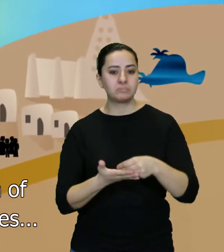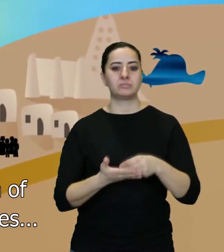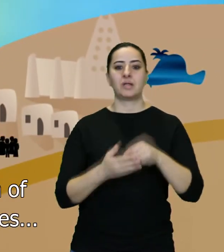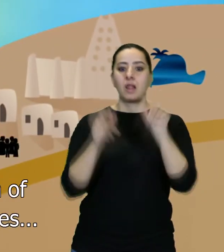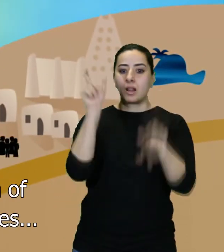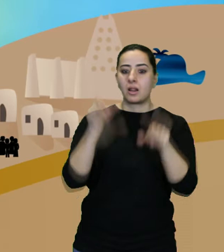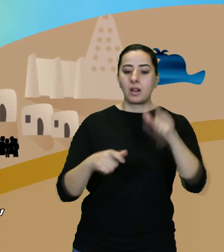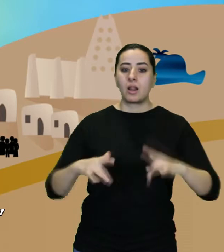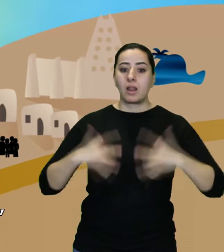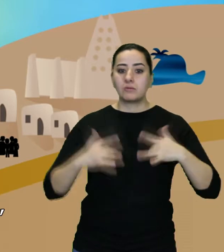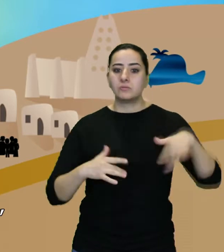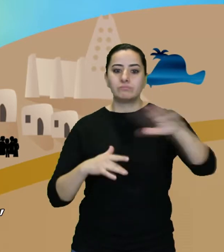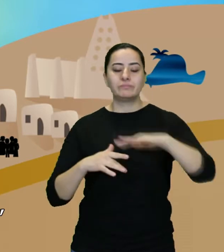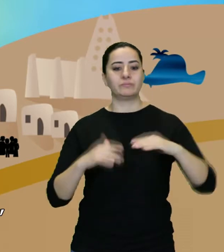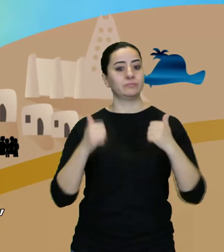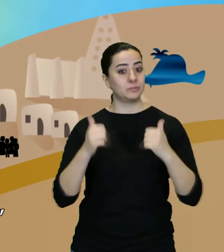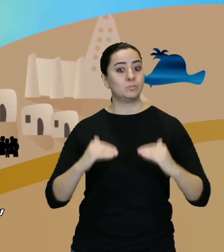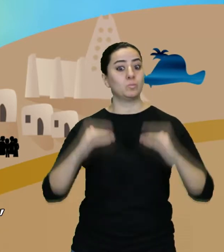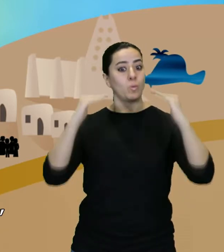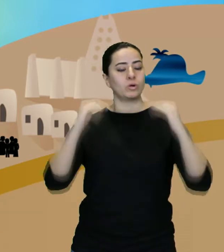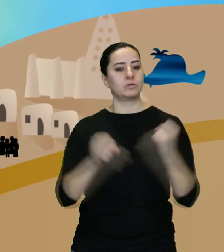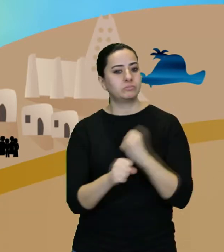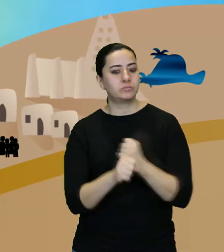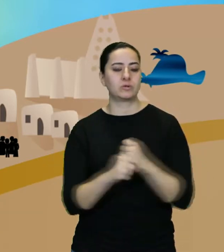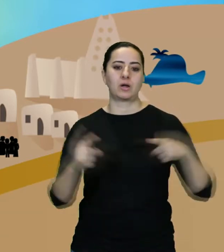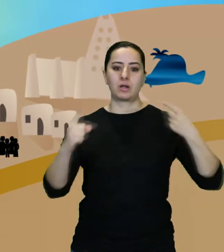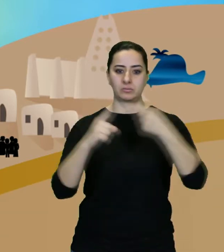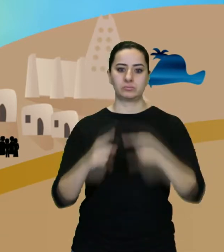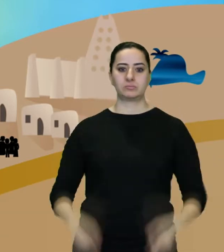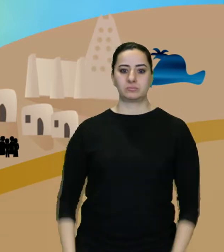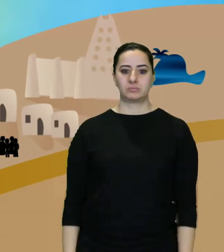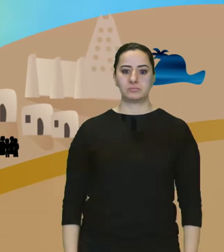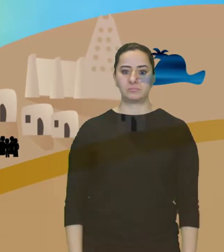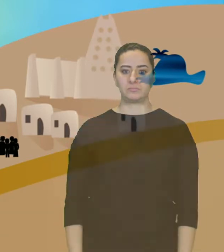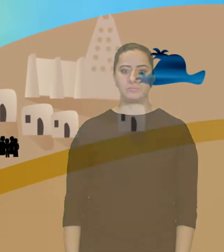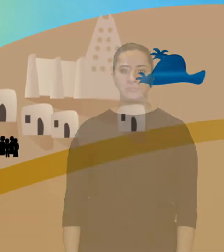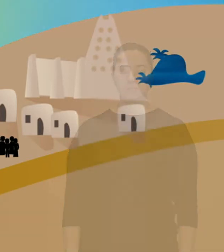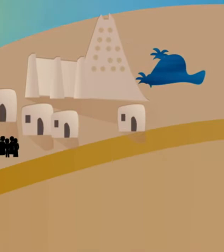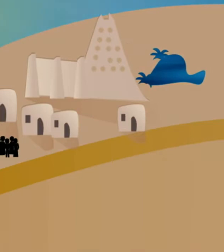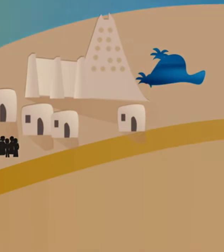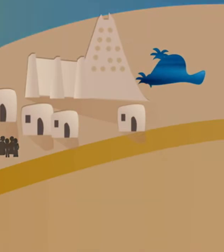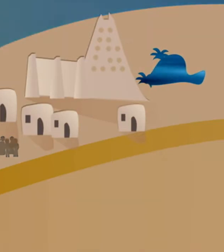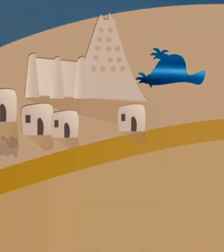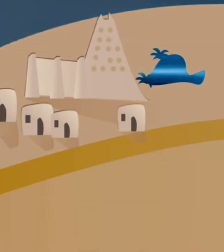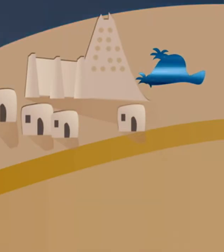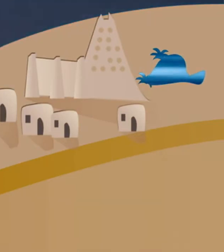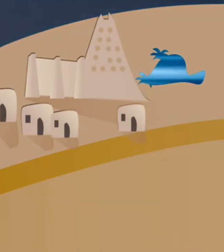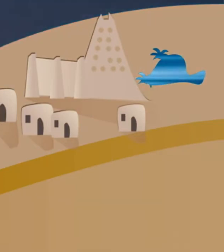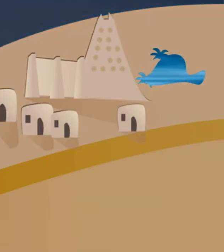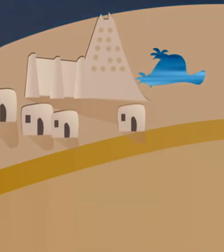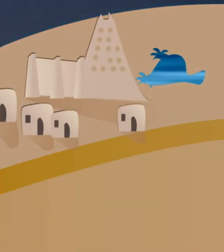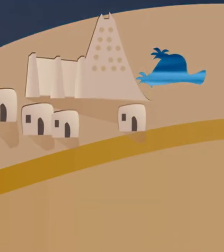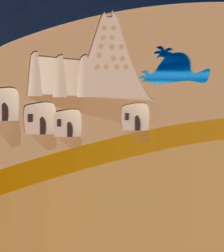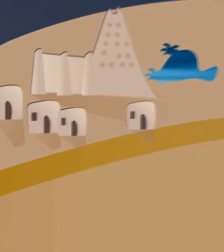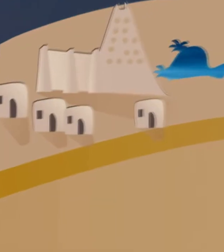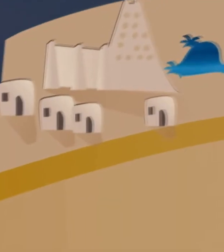and losses in lives, livelihoods and health. Figures of people are falling down from a demolishing bridge. People and vehicles are